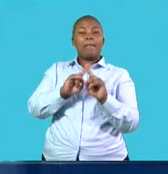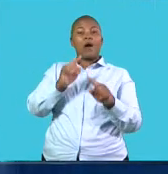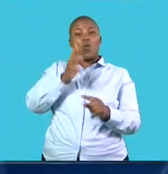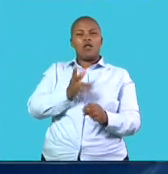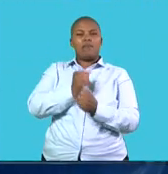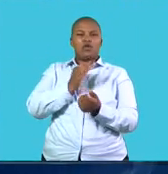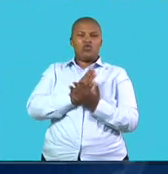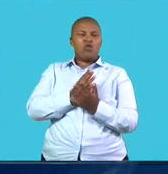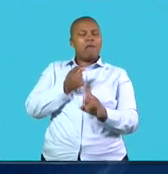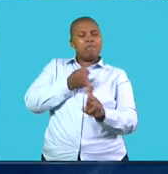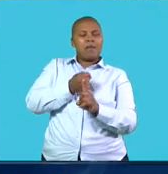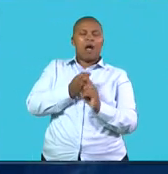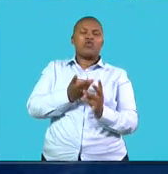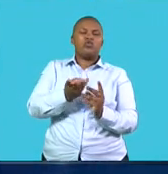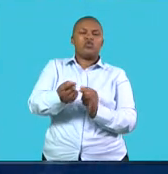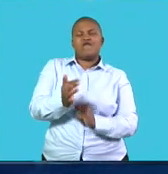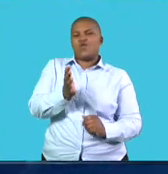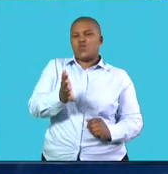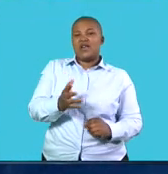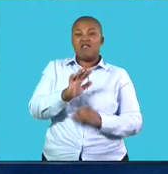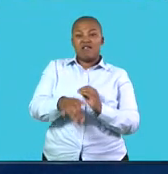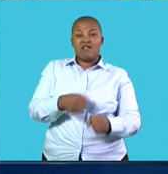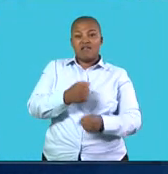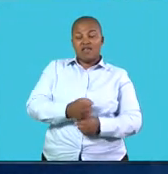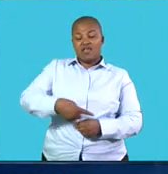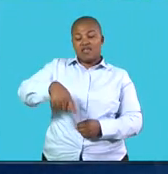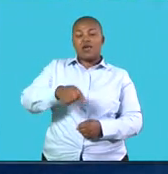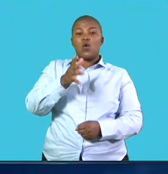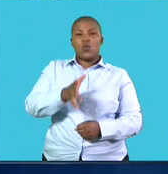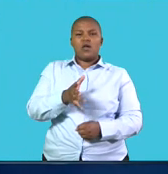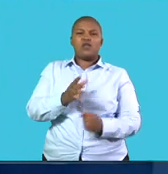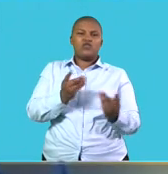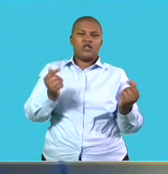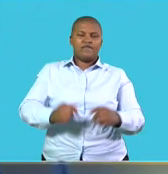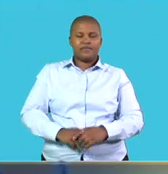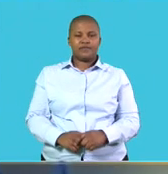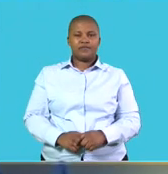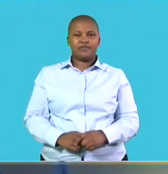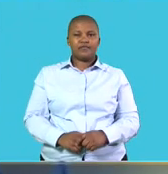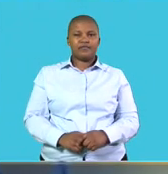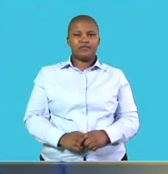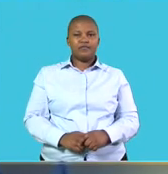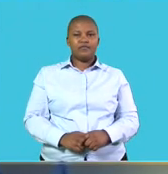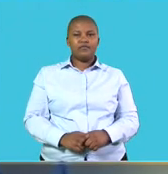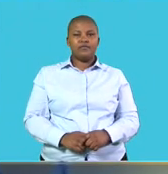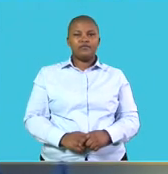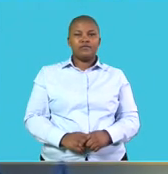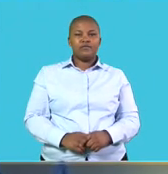le ho hlapolla tshebetso ya bona molemong wa setšhaba le ketapele e hlapolohileng. Our